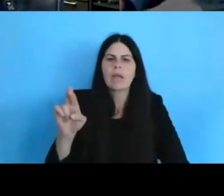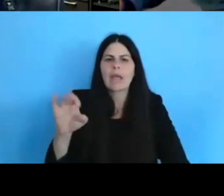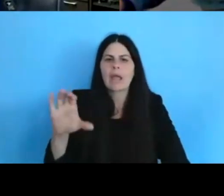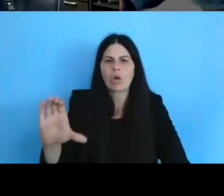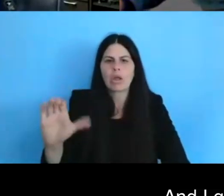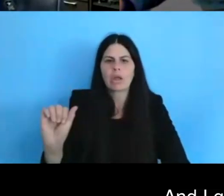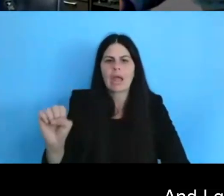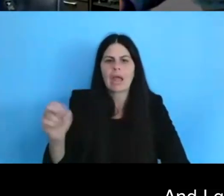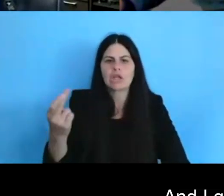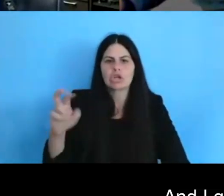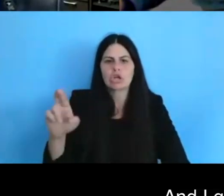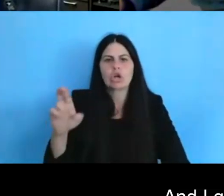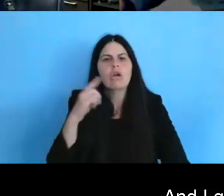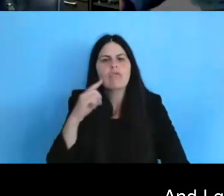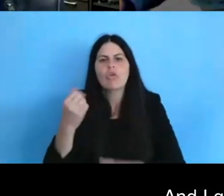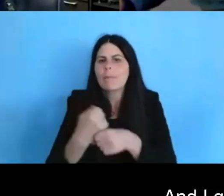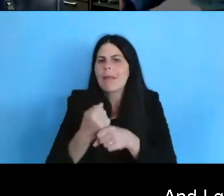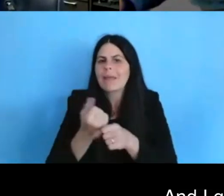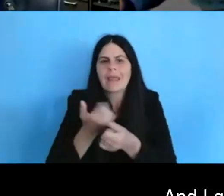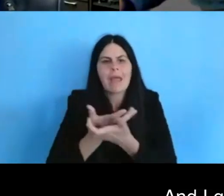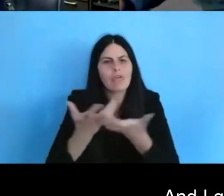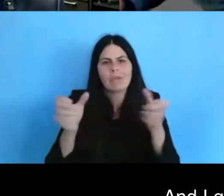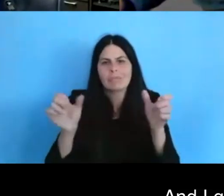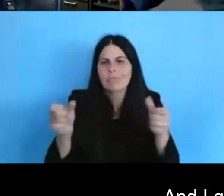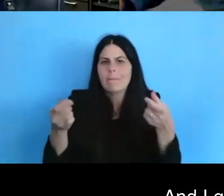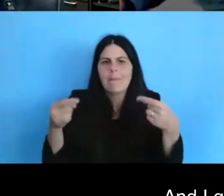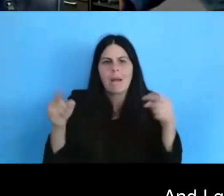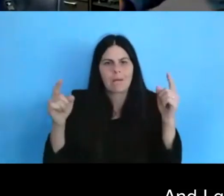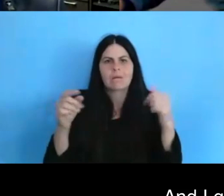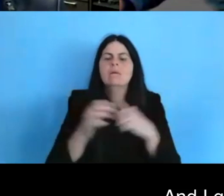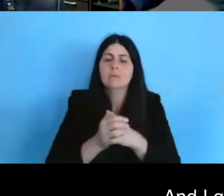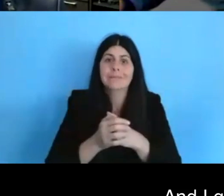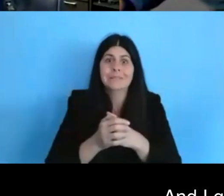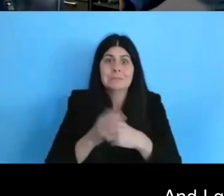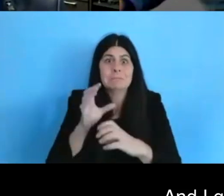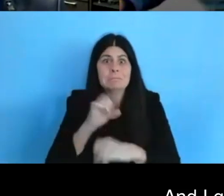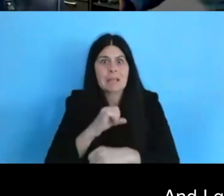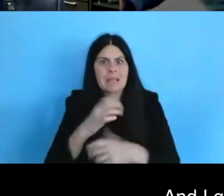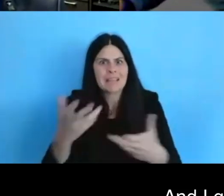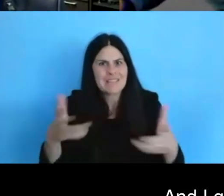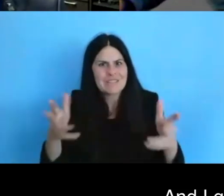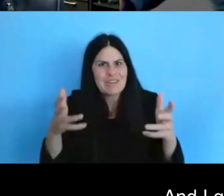happen. And I guess that's